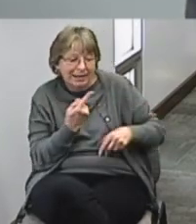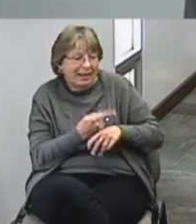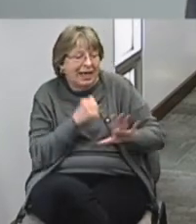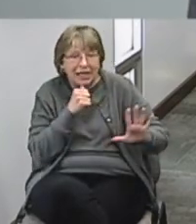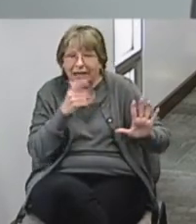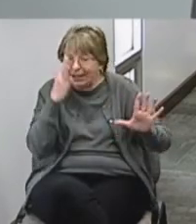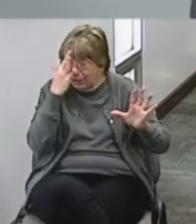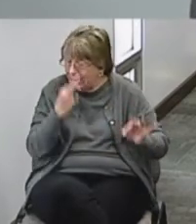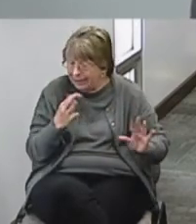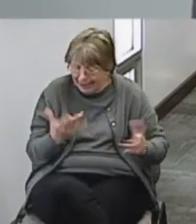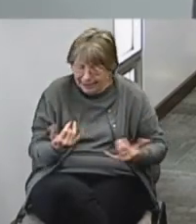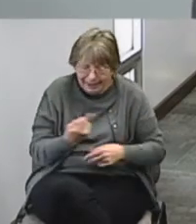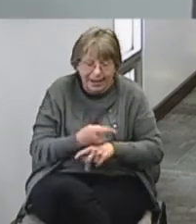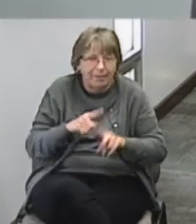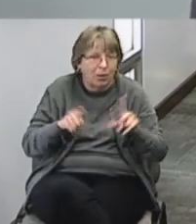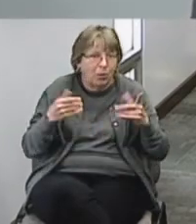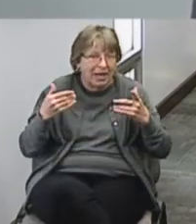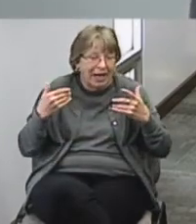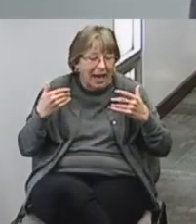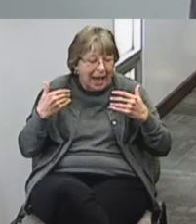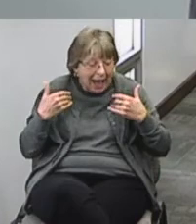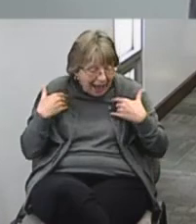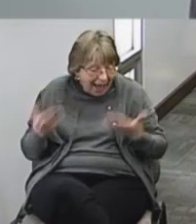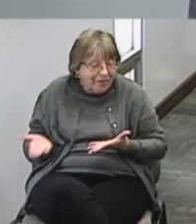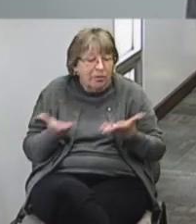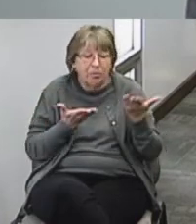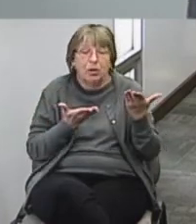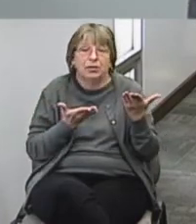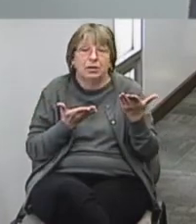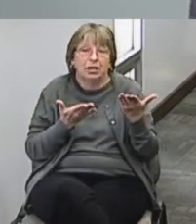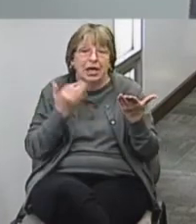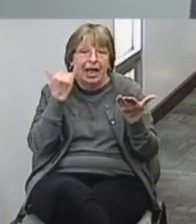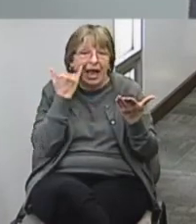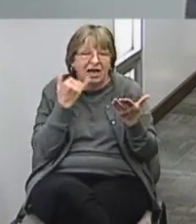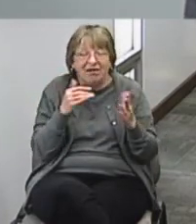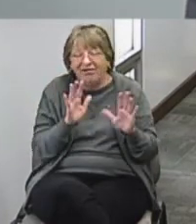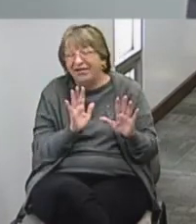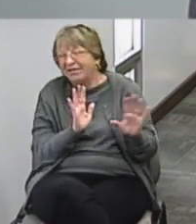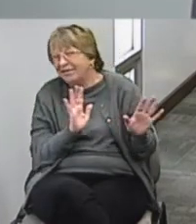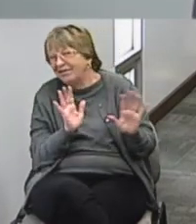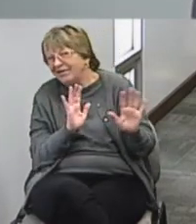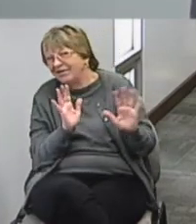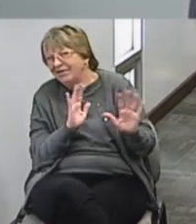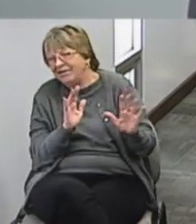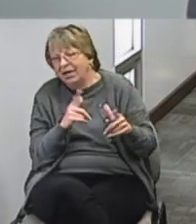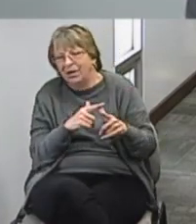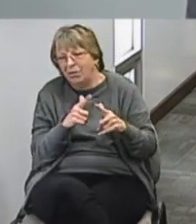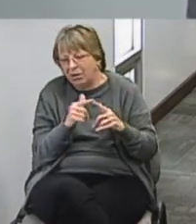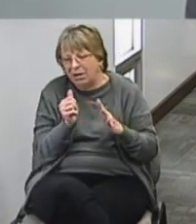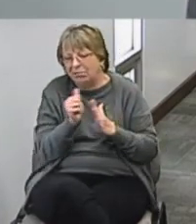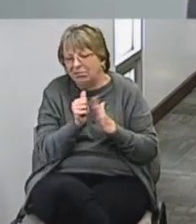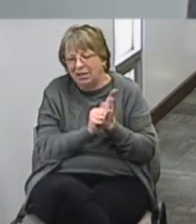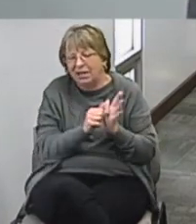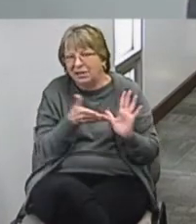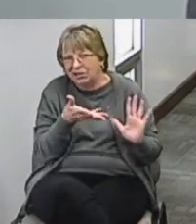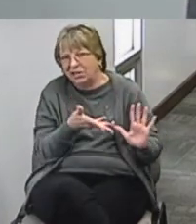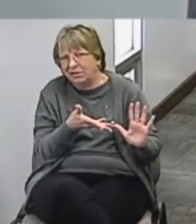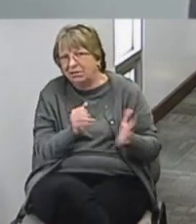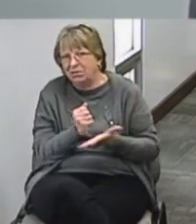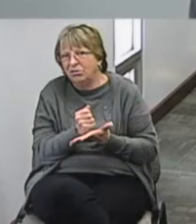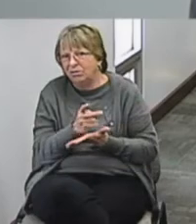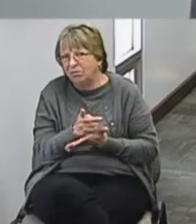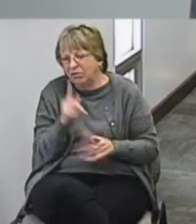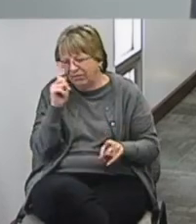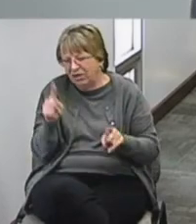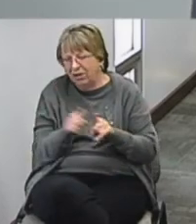decision today, because we've got a proposal. And if you're lukewarm to the idea, we'll put it on the agenda to approve an agreement